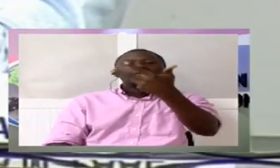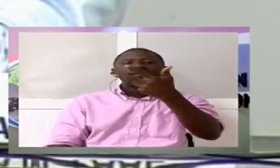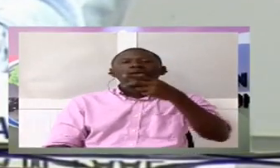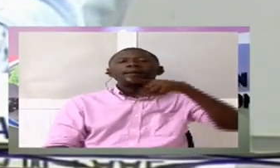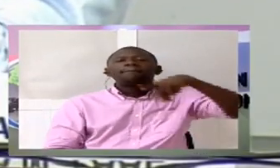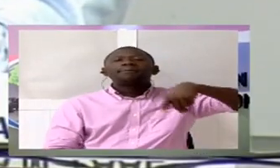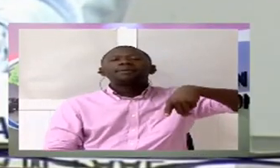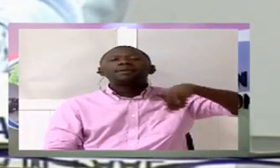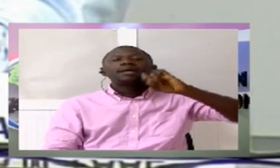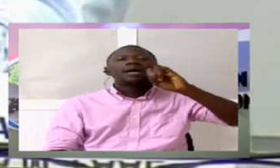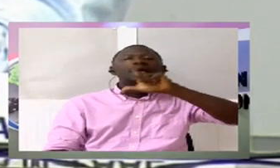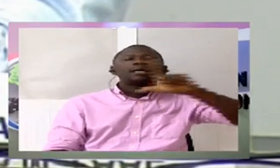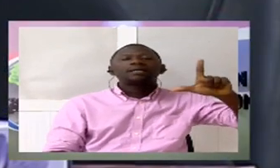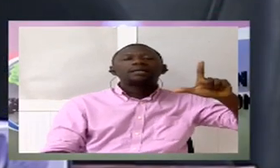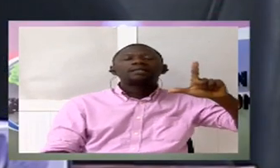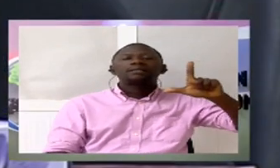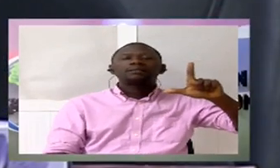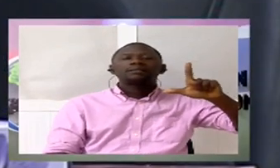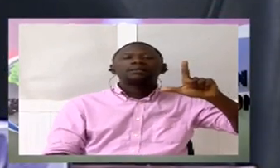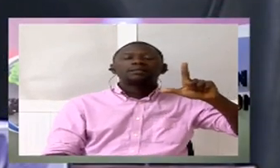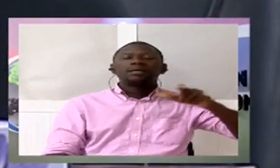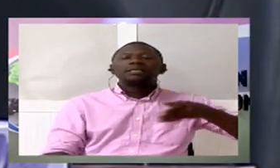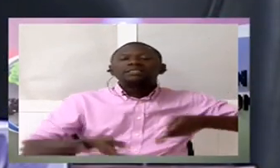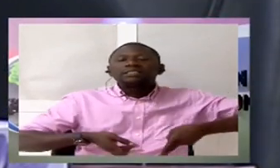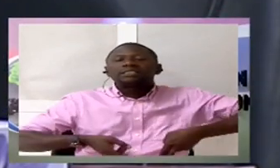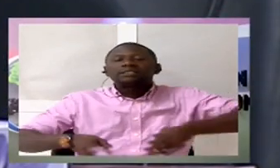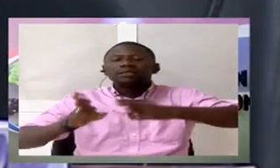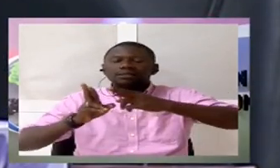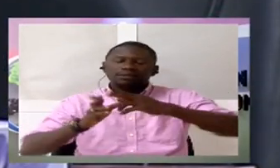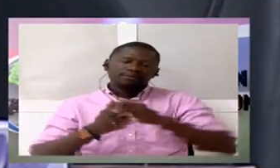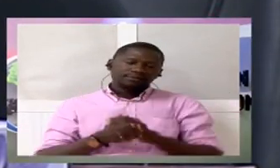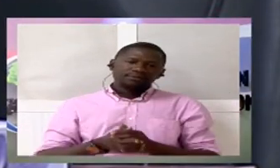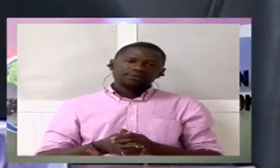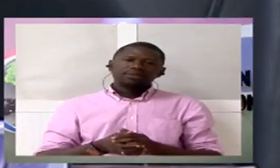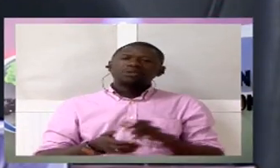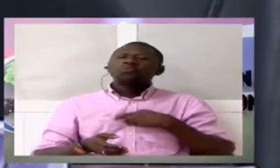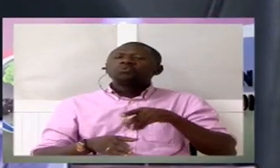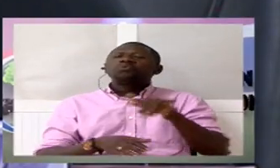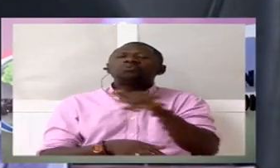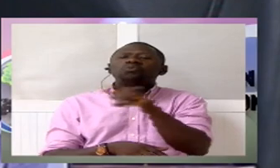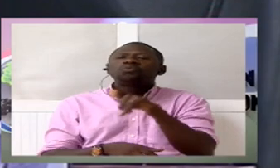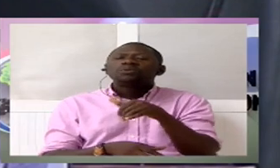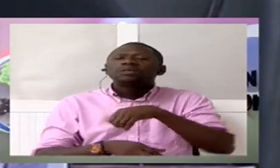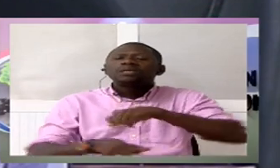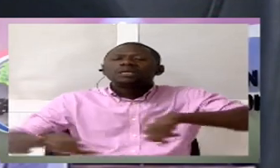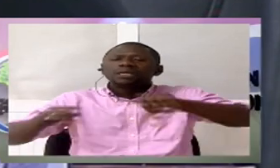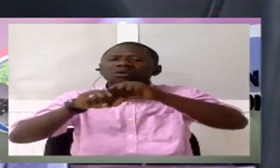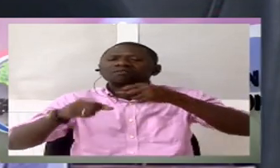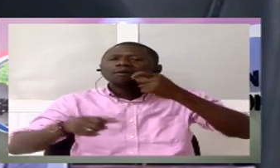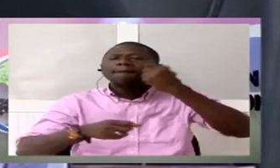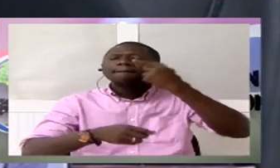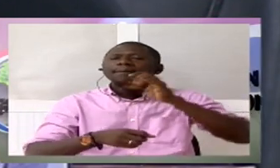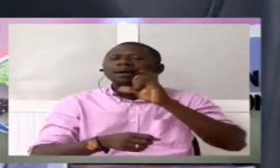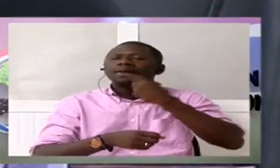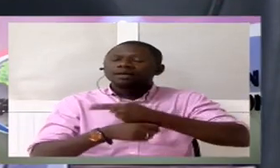country do you have your roots? Saying itela lasilo botanyim banko minto ma fanne tunduju maka. Fama